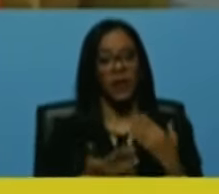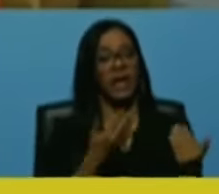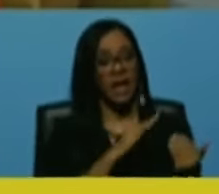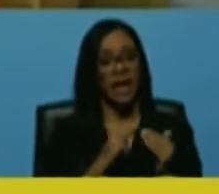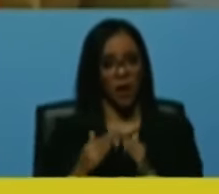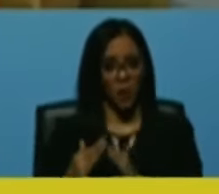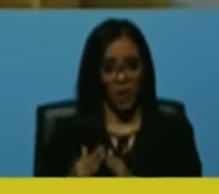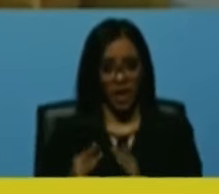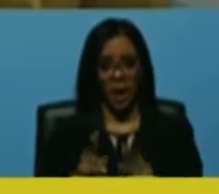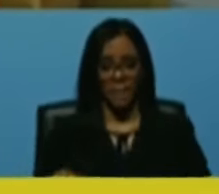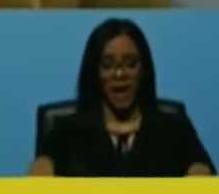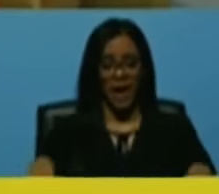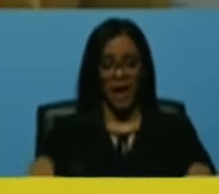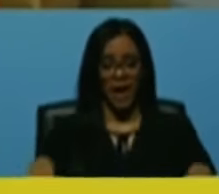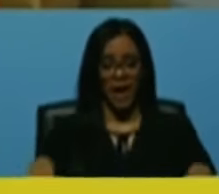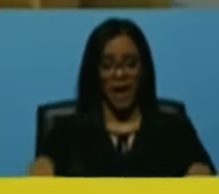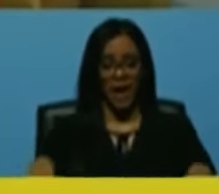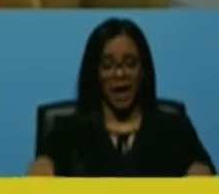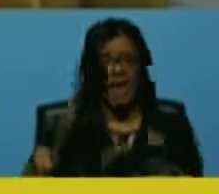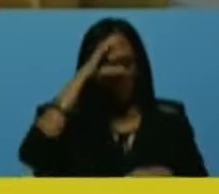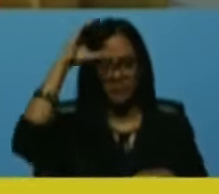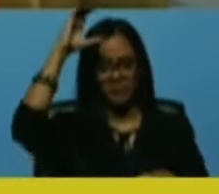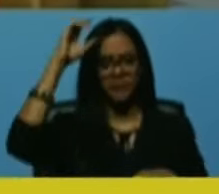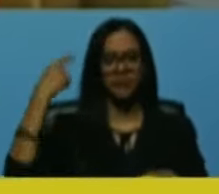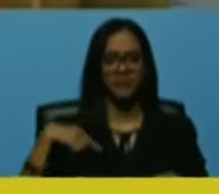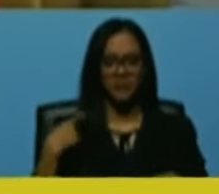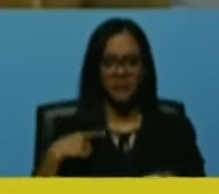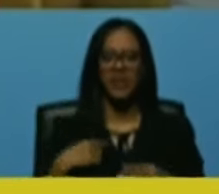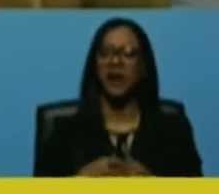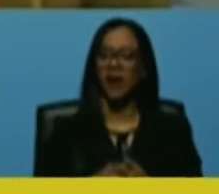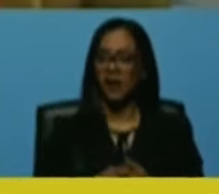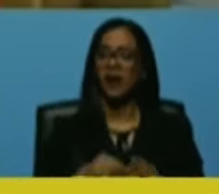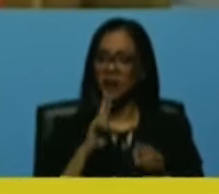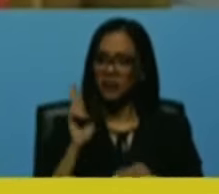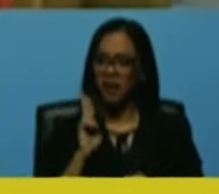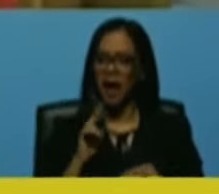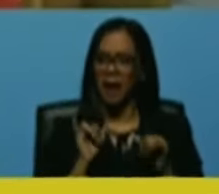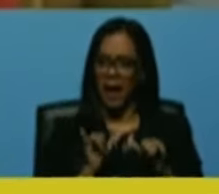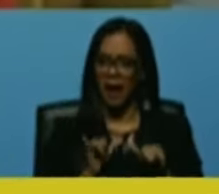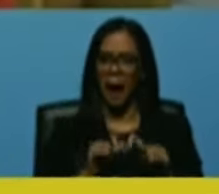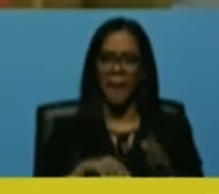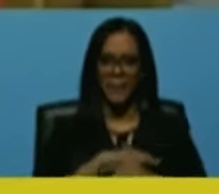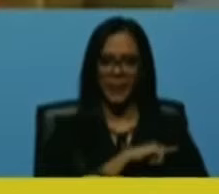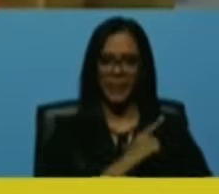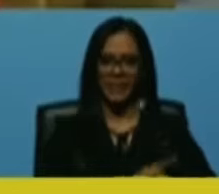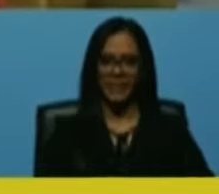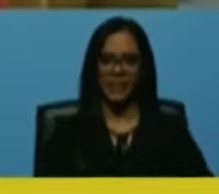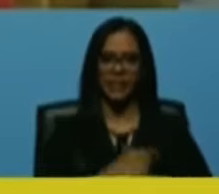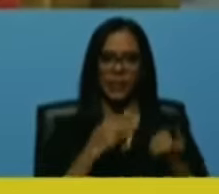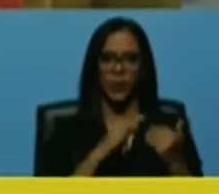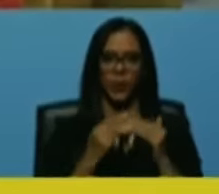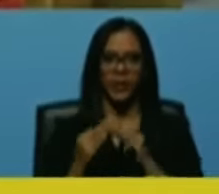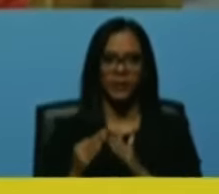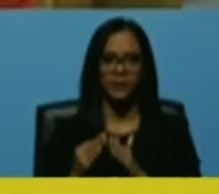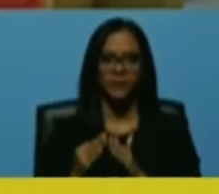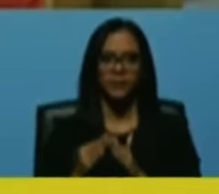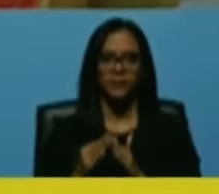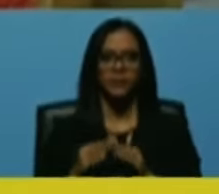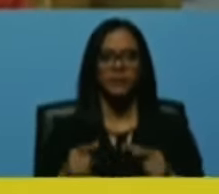that the community is valuing the potential and using the potential of the community has strengthened,